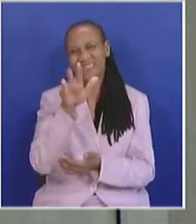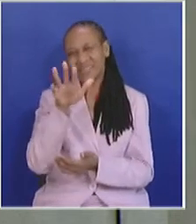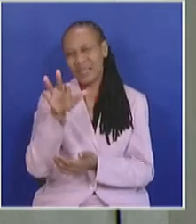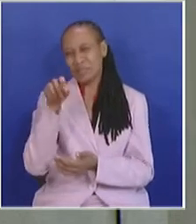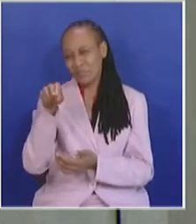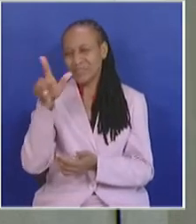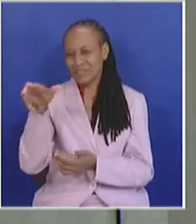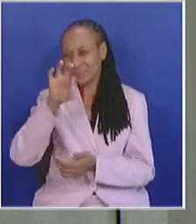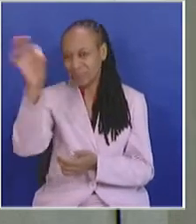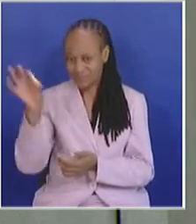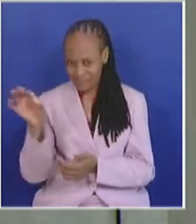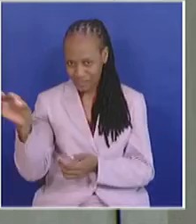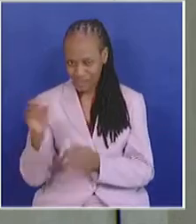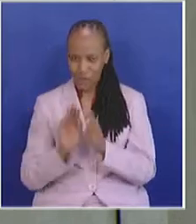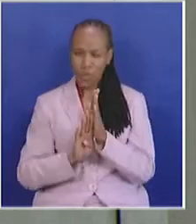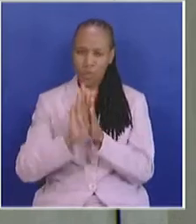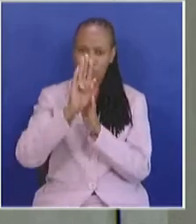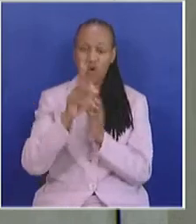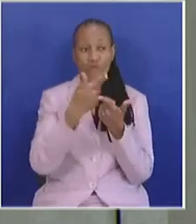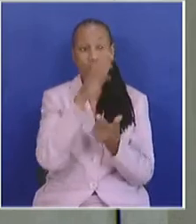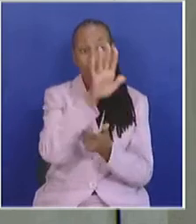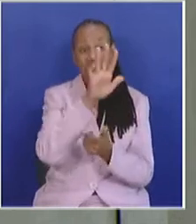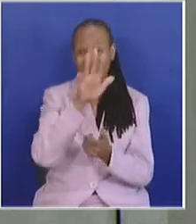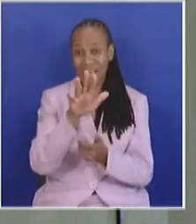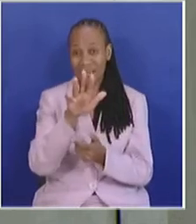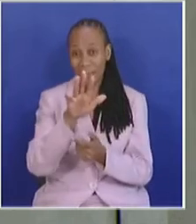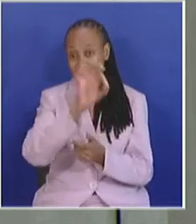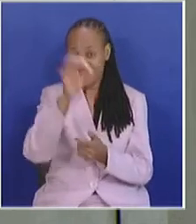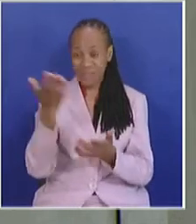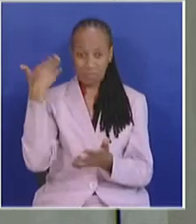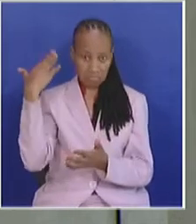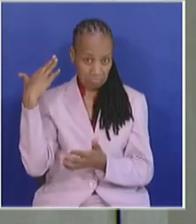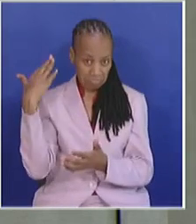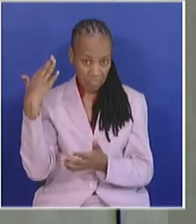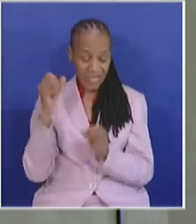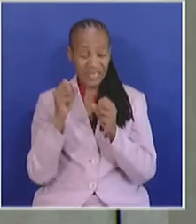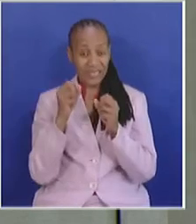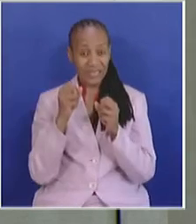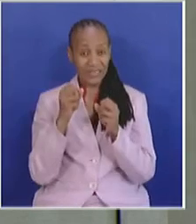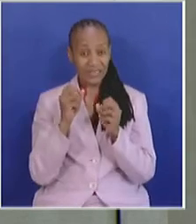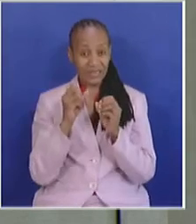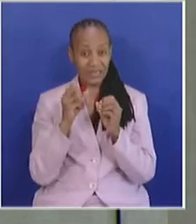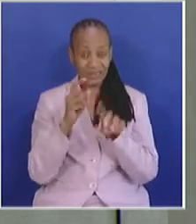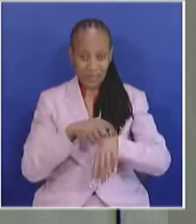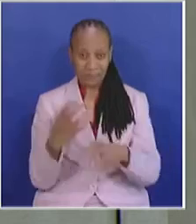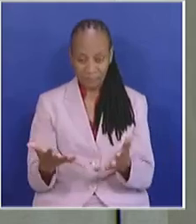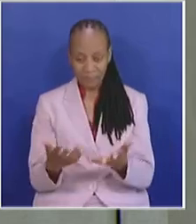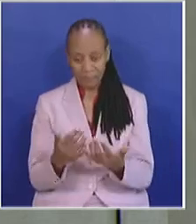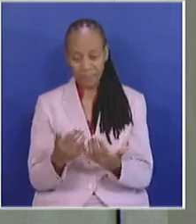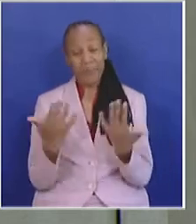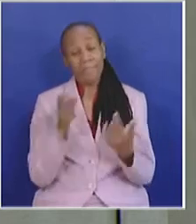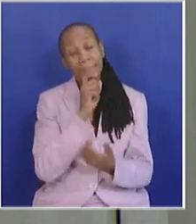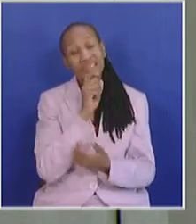69.7%, an increase from 59% from the previous travel survey. So the